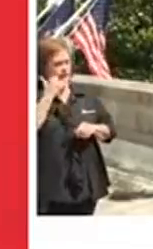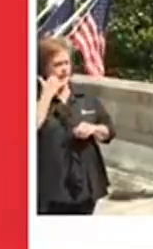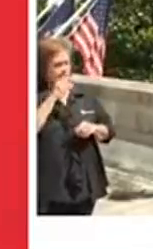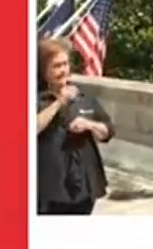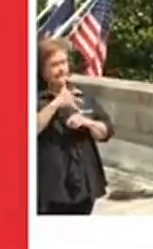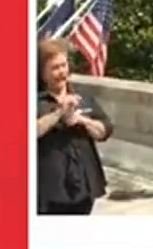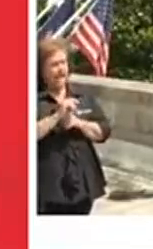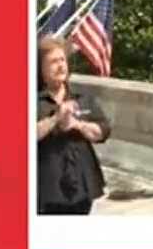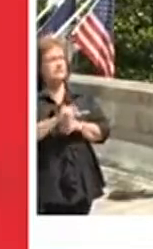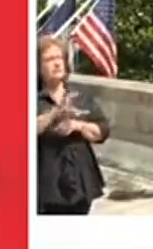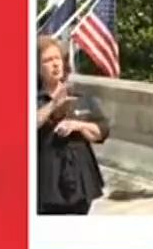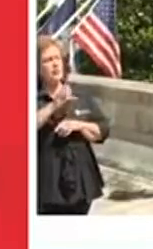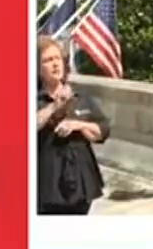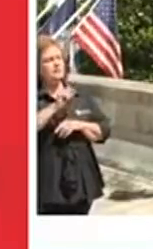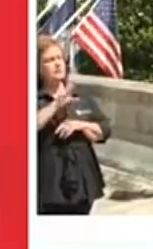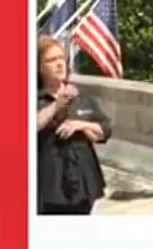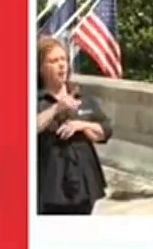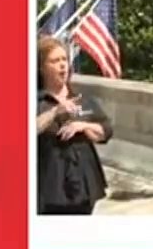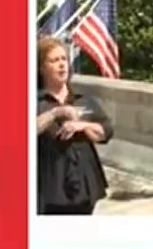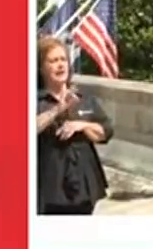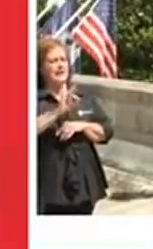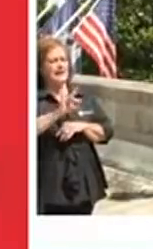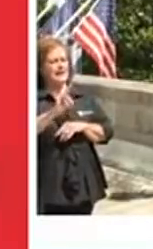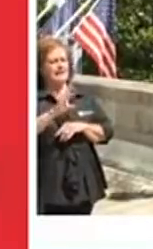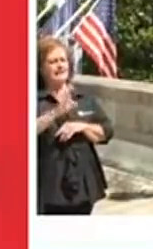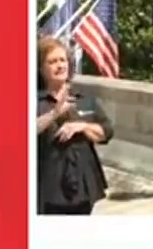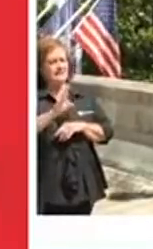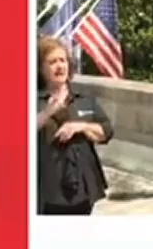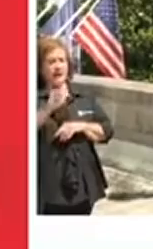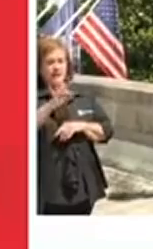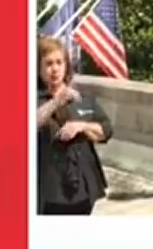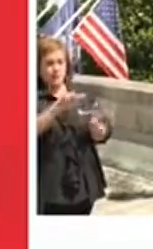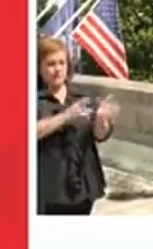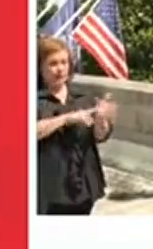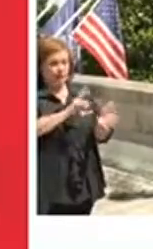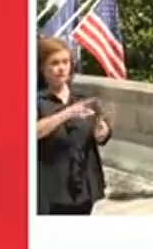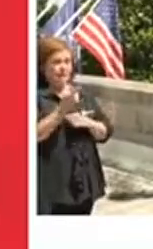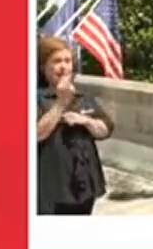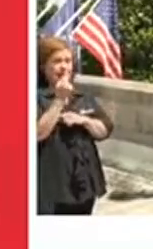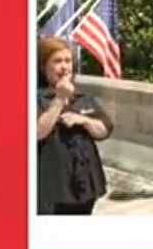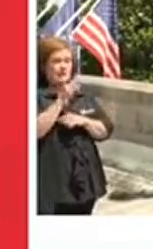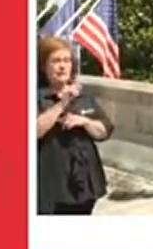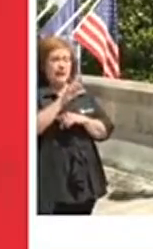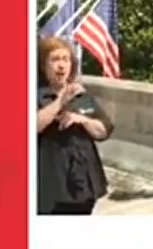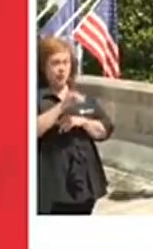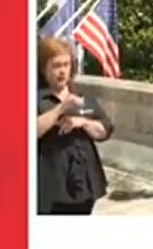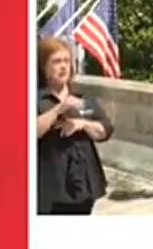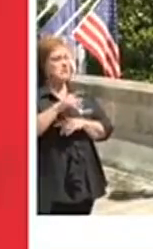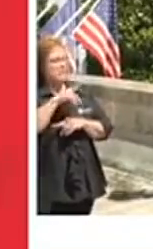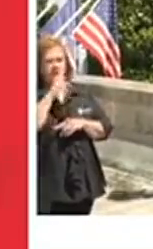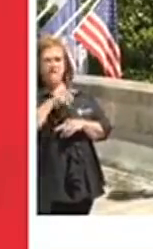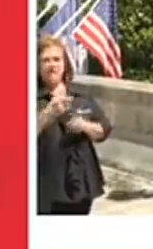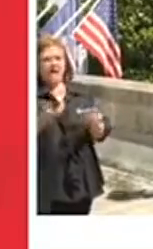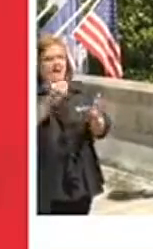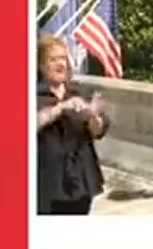to 888-777. If you signed up last year for Barry, you were opted in. You do not have to sign up